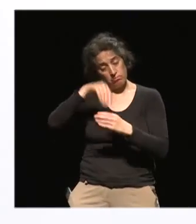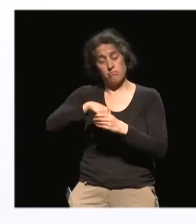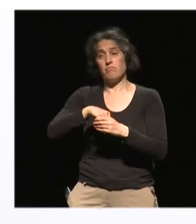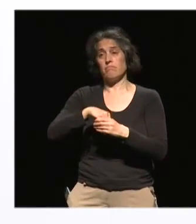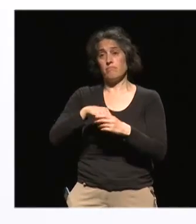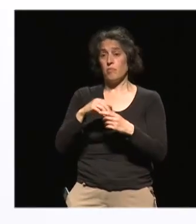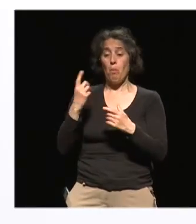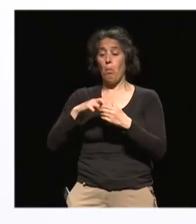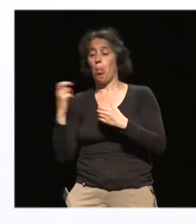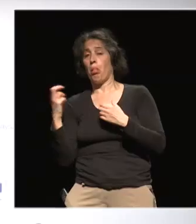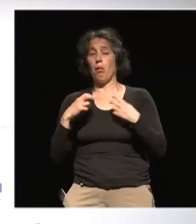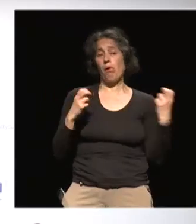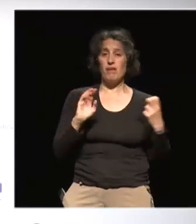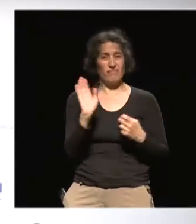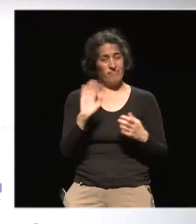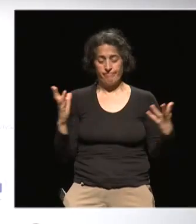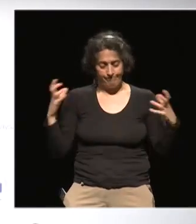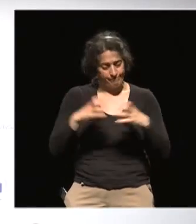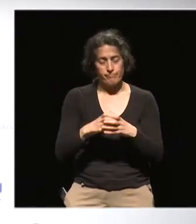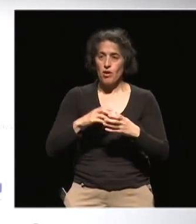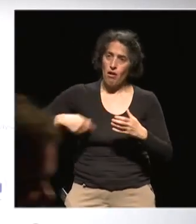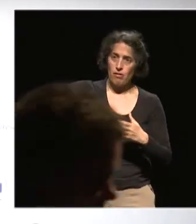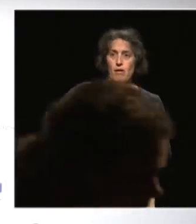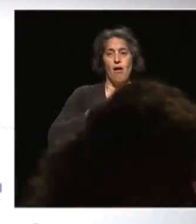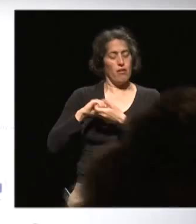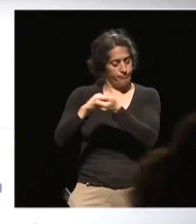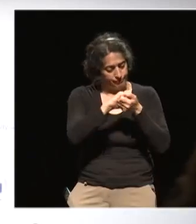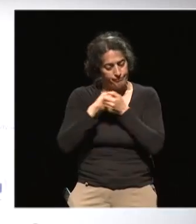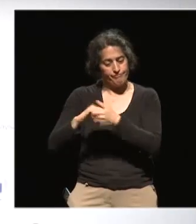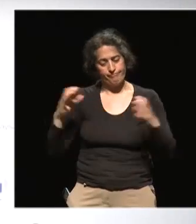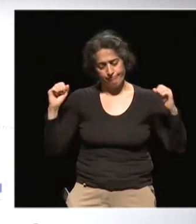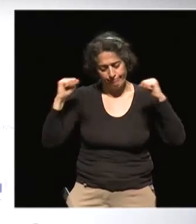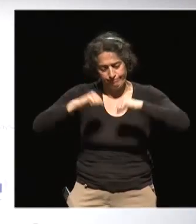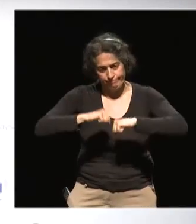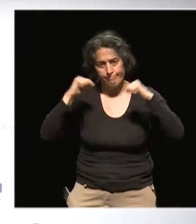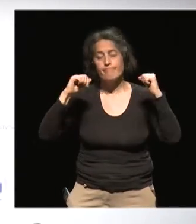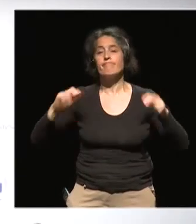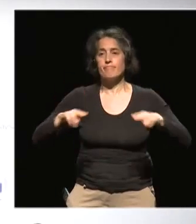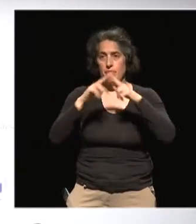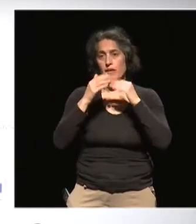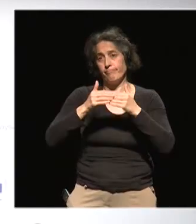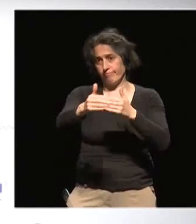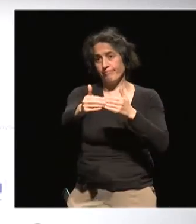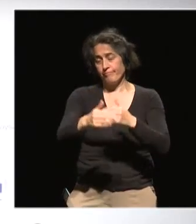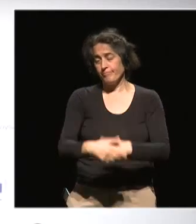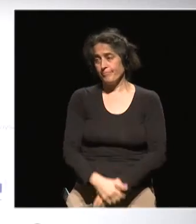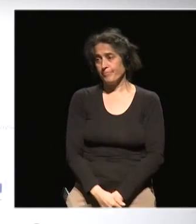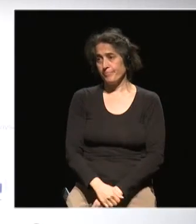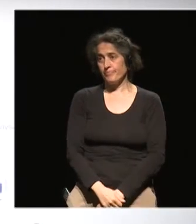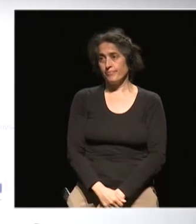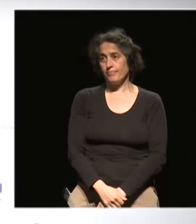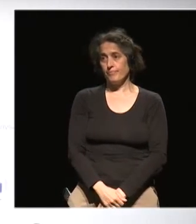Now, at this moment in time, now before we get the agreement and before the preparations of the INDCs